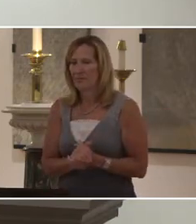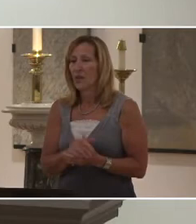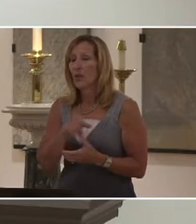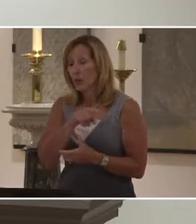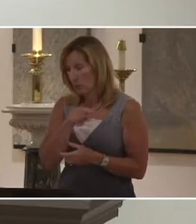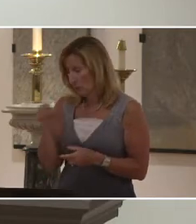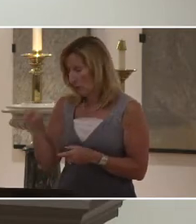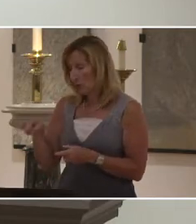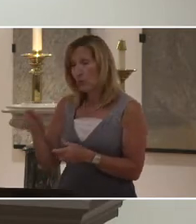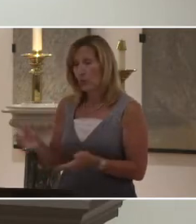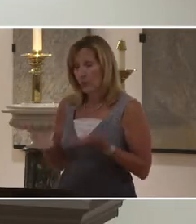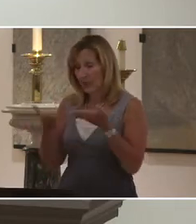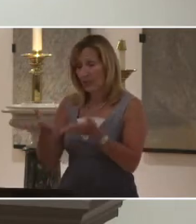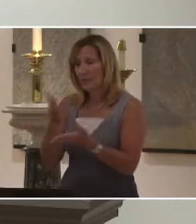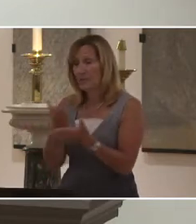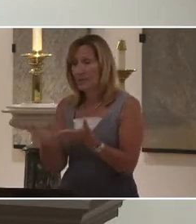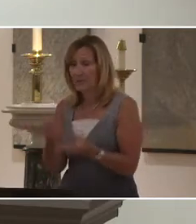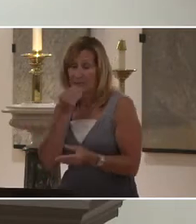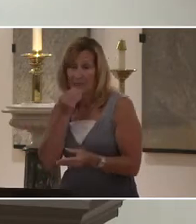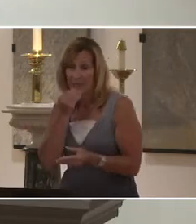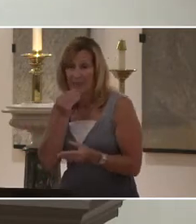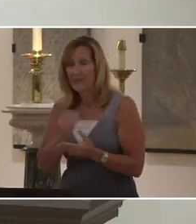You give them something to eat.